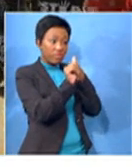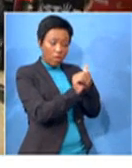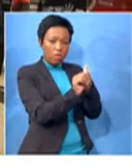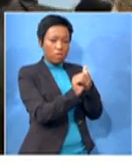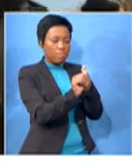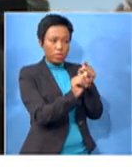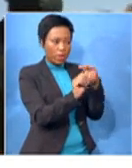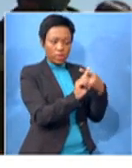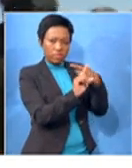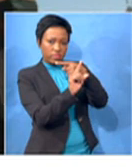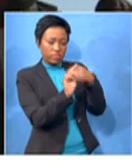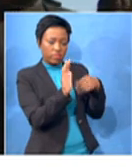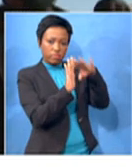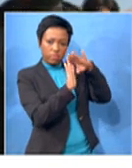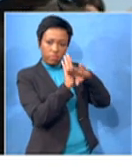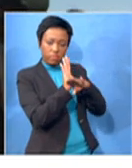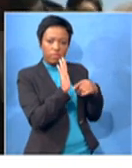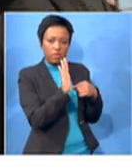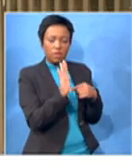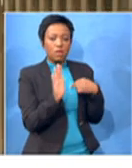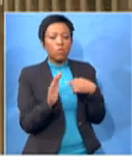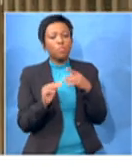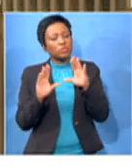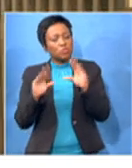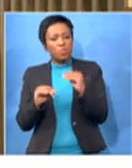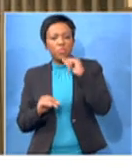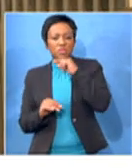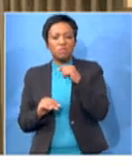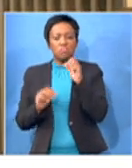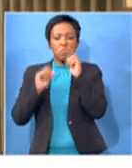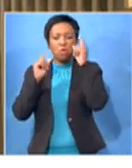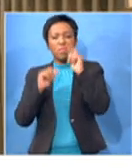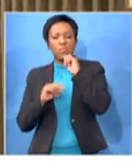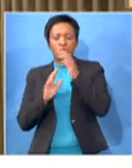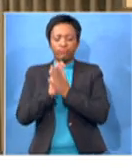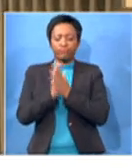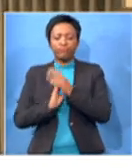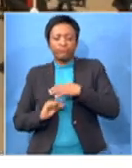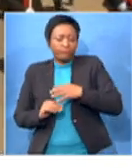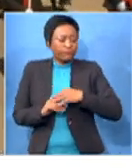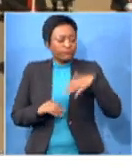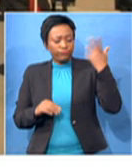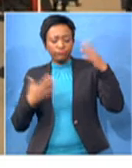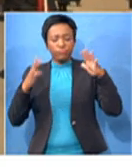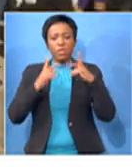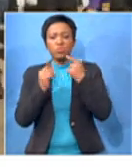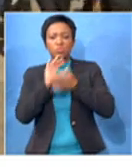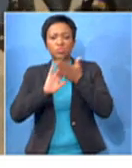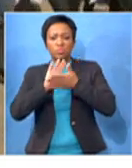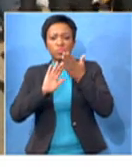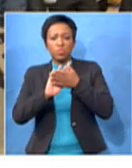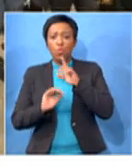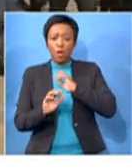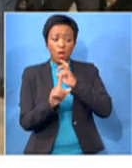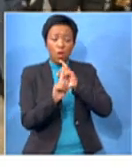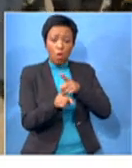that we can wake up in the morning and do as we please when you are given an order of a